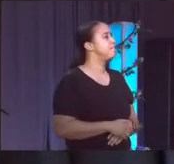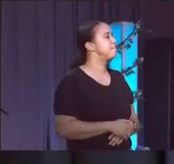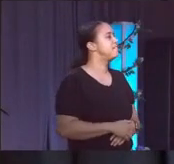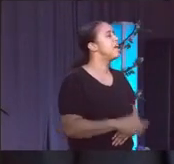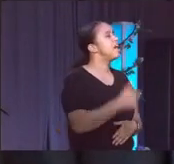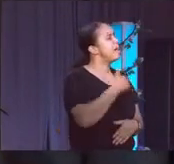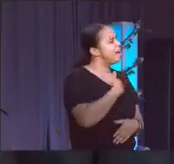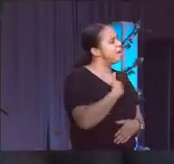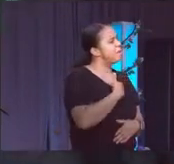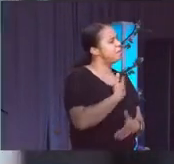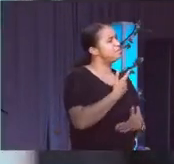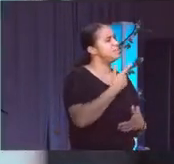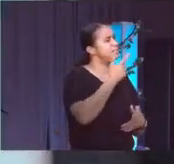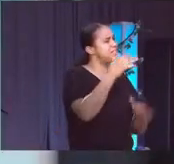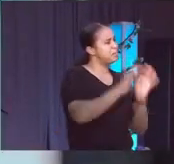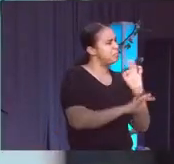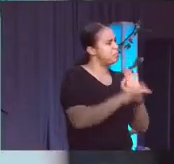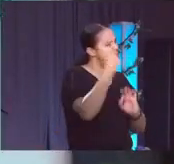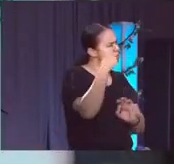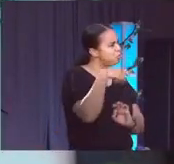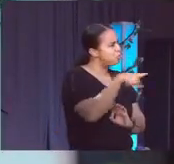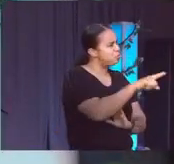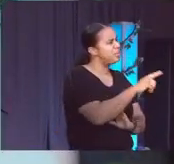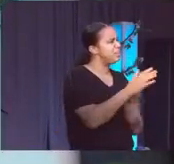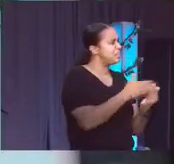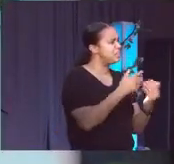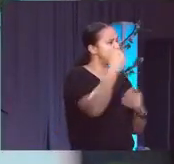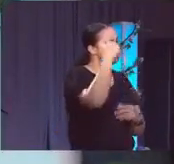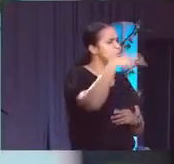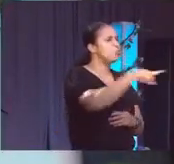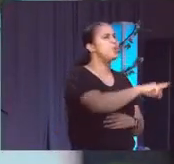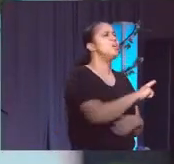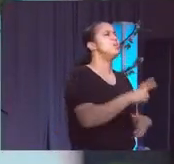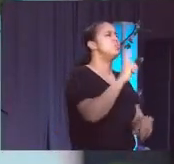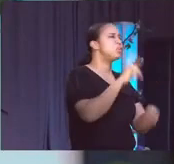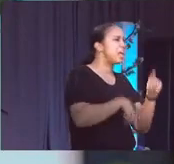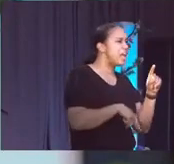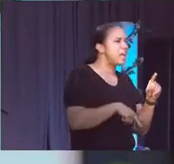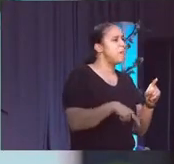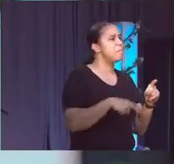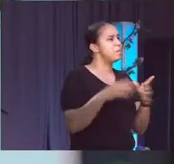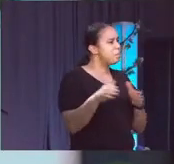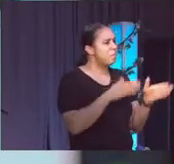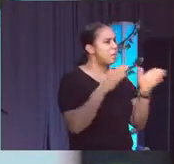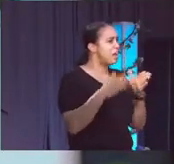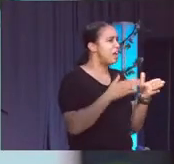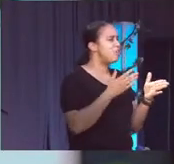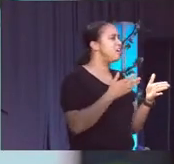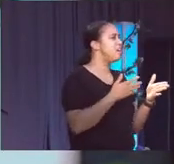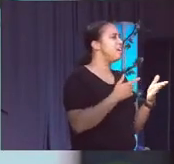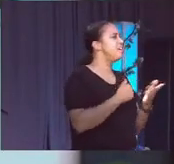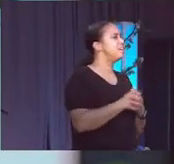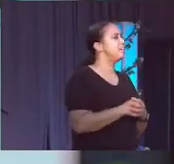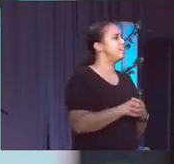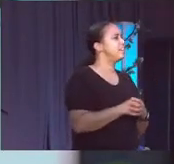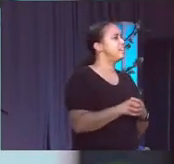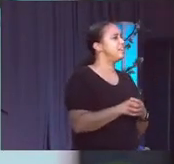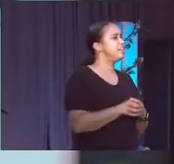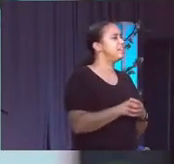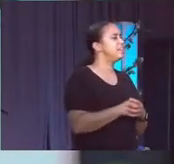I want to make this simple for you, because you can't be prepared scratching all over the place.